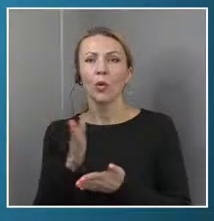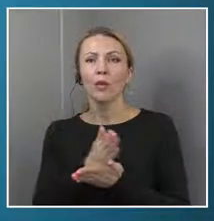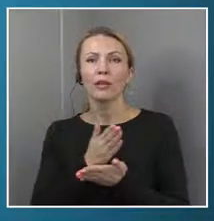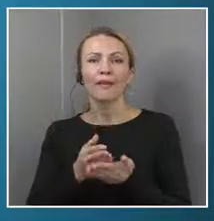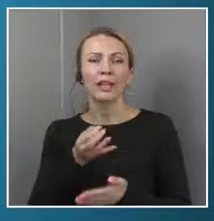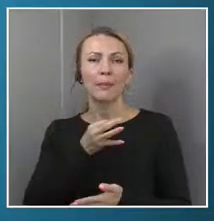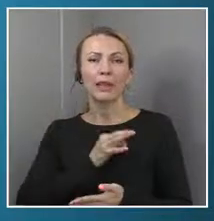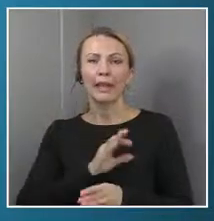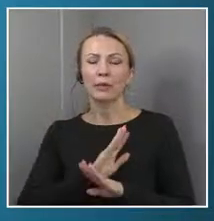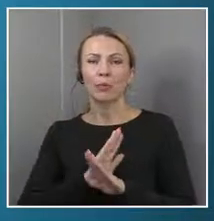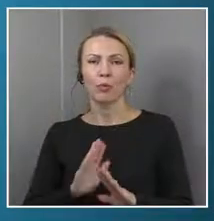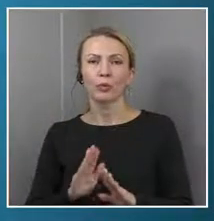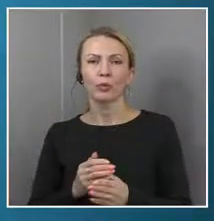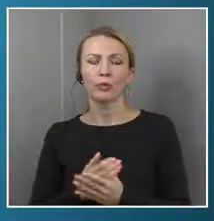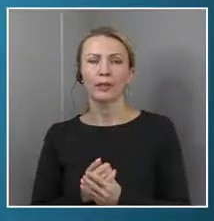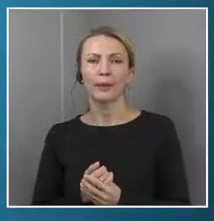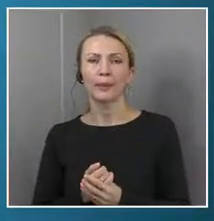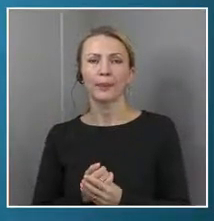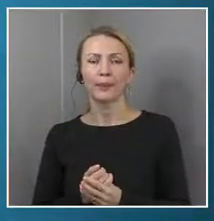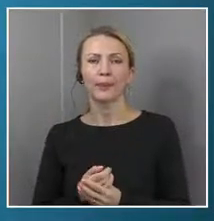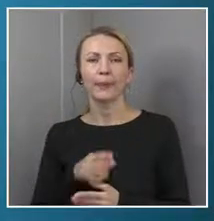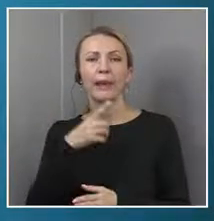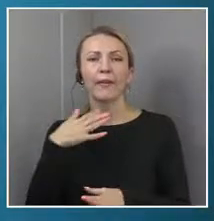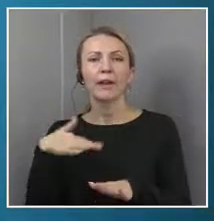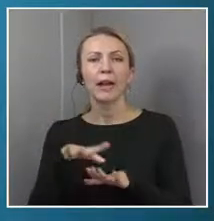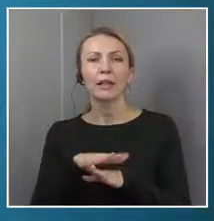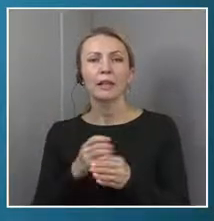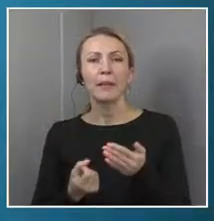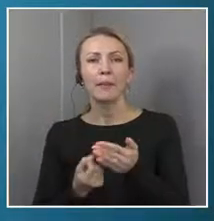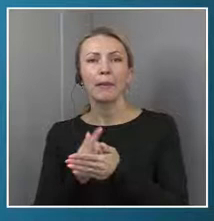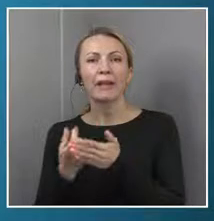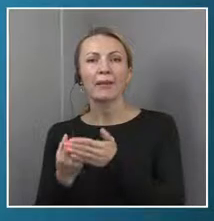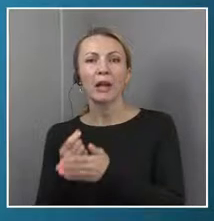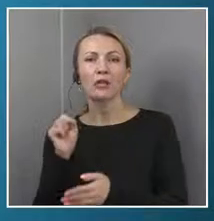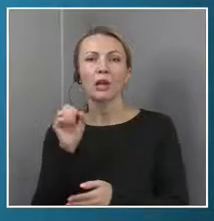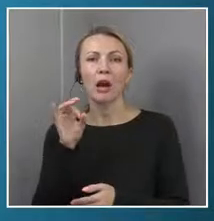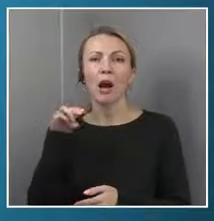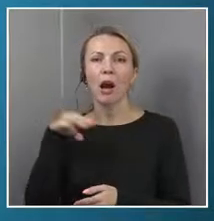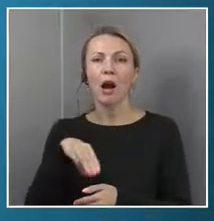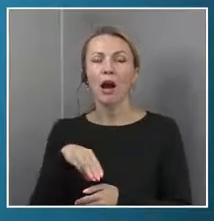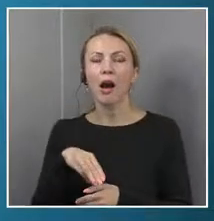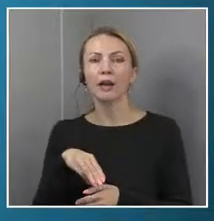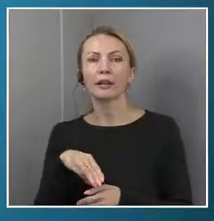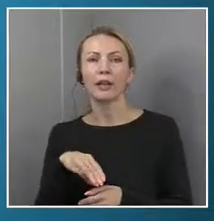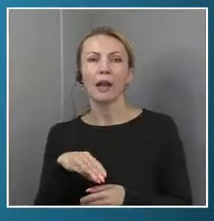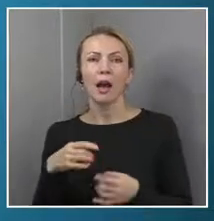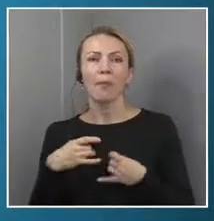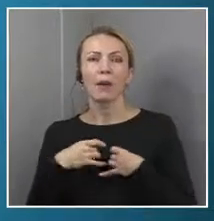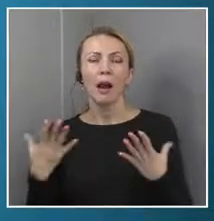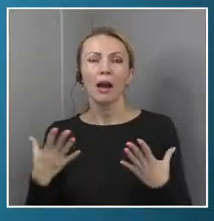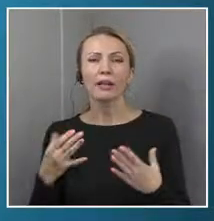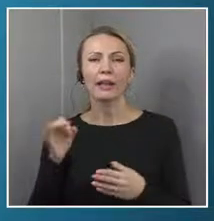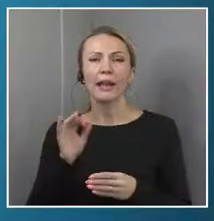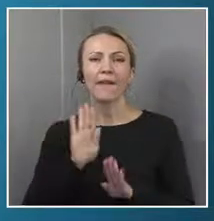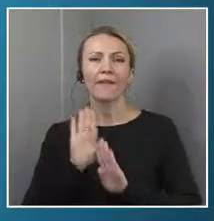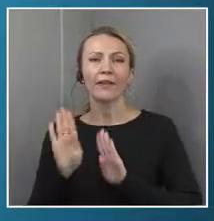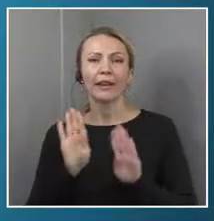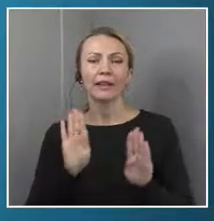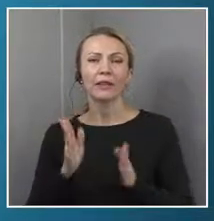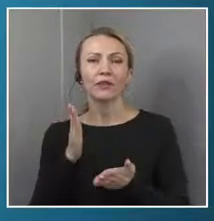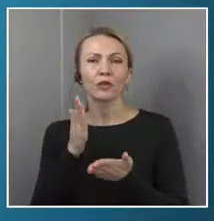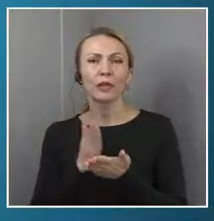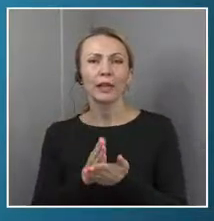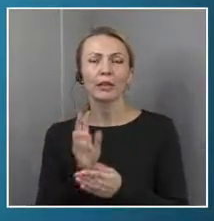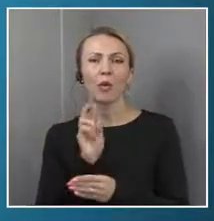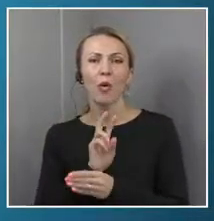the potential, it remains largely untapped. Yet there are some art fairs appearing in